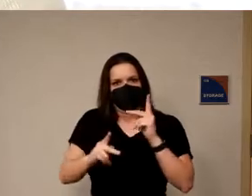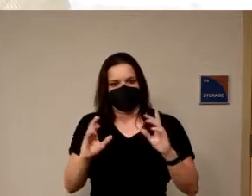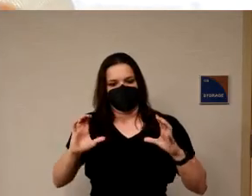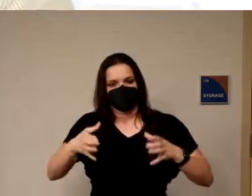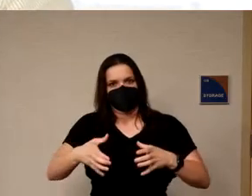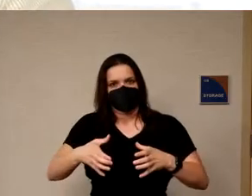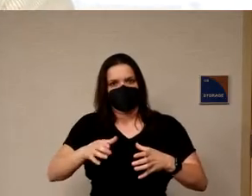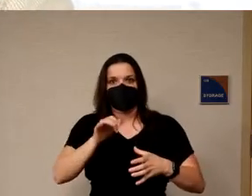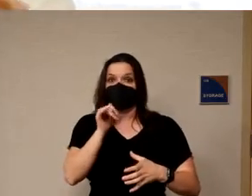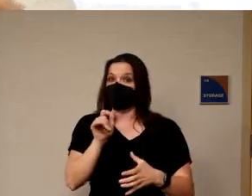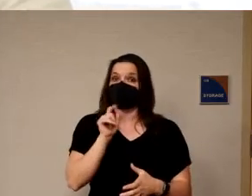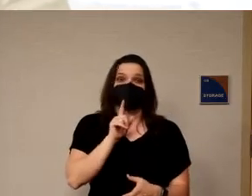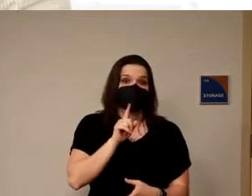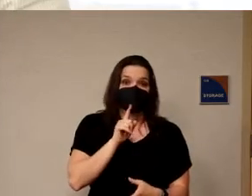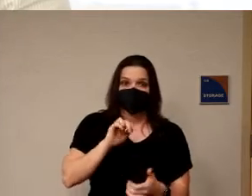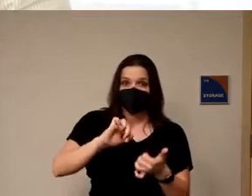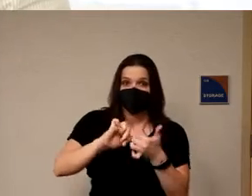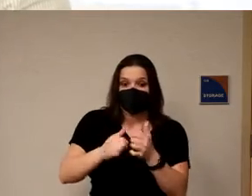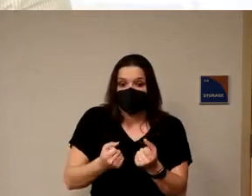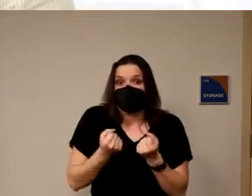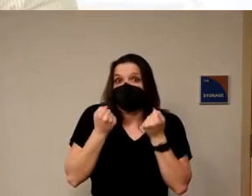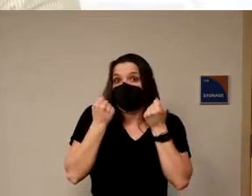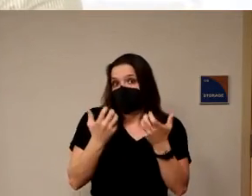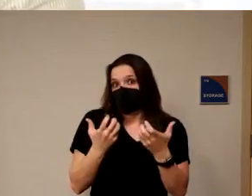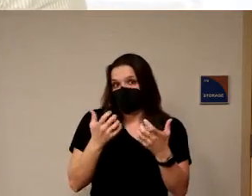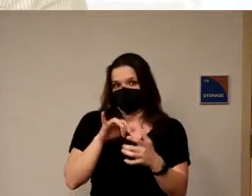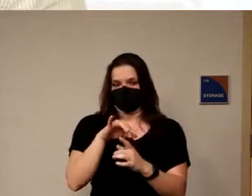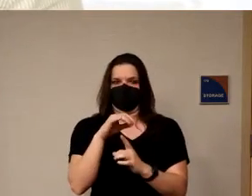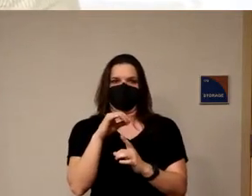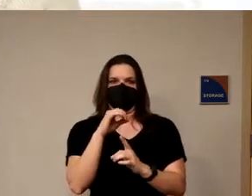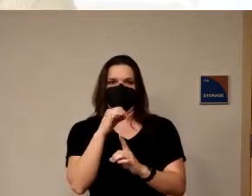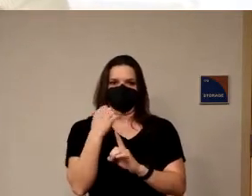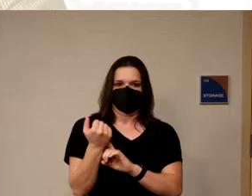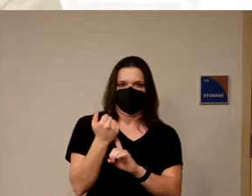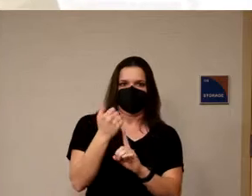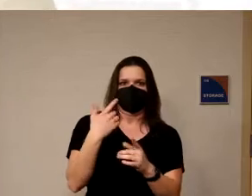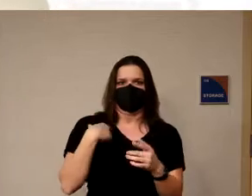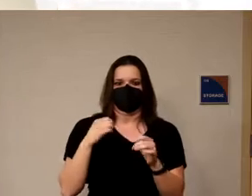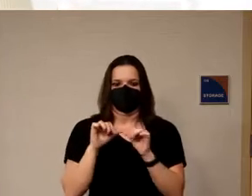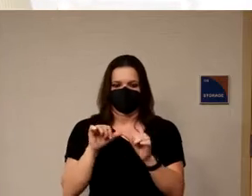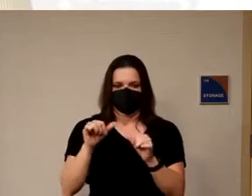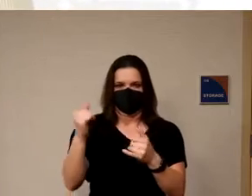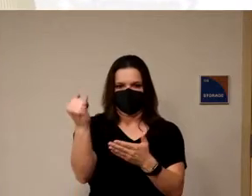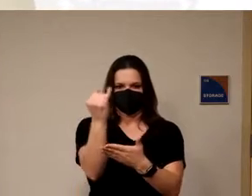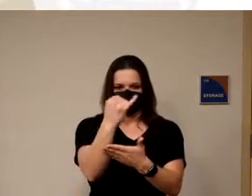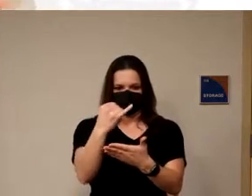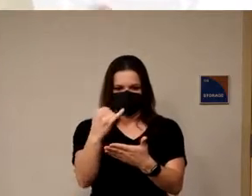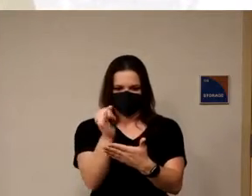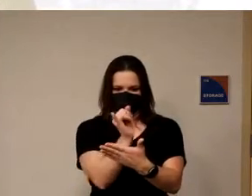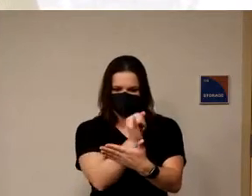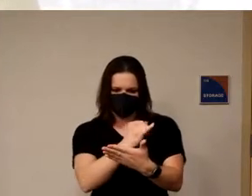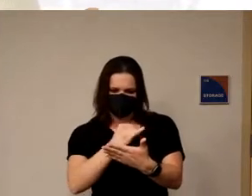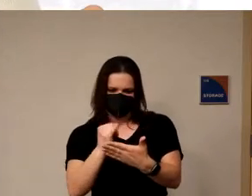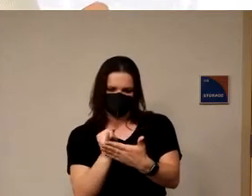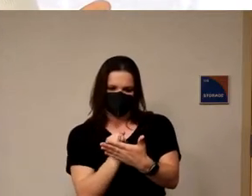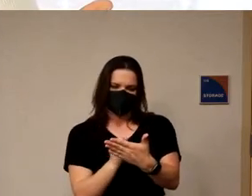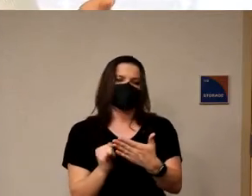wasn't quite sure how much that center of gravity would be. And so after drawing a first